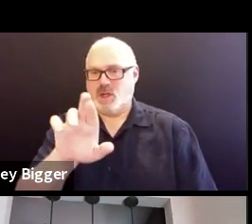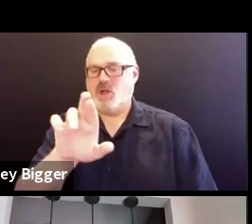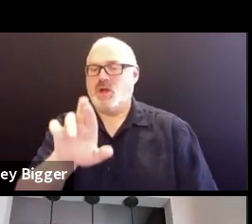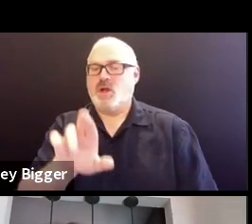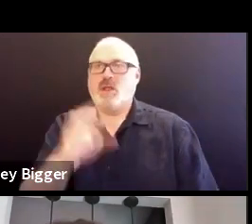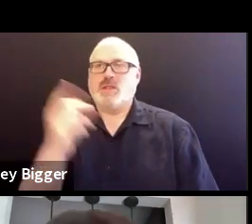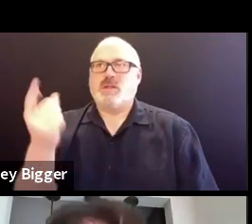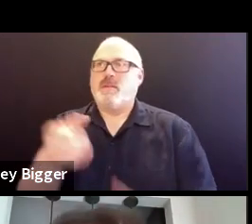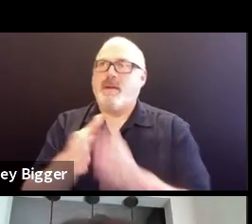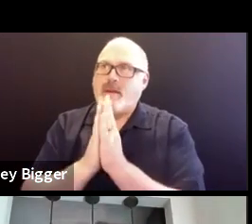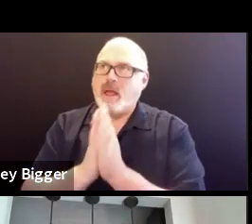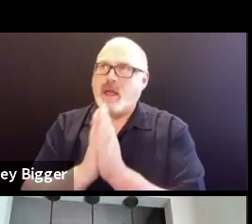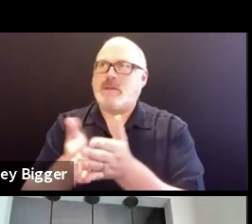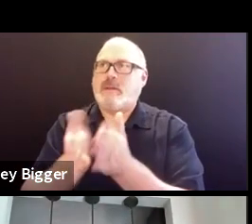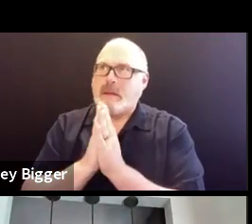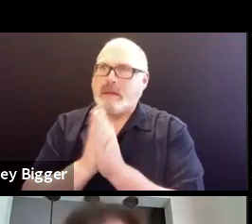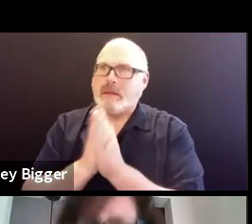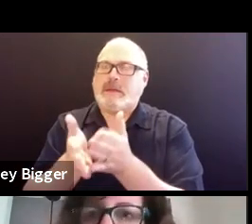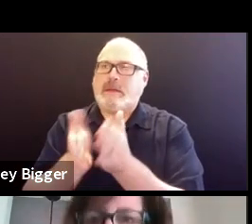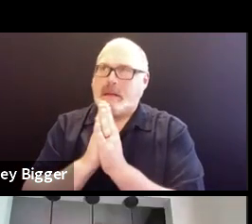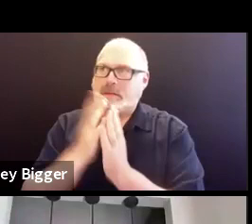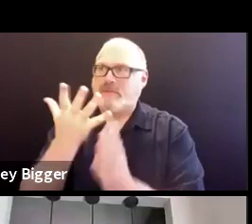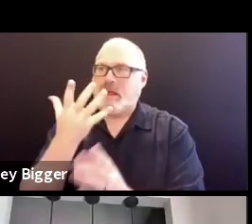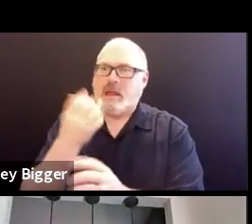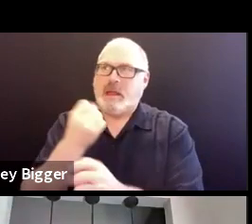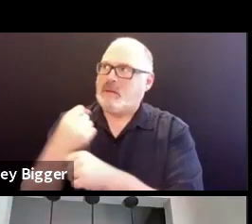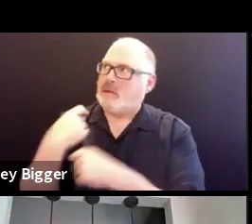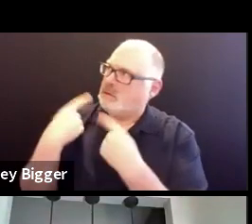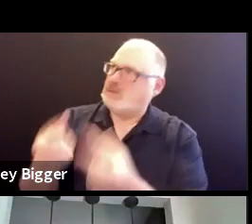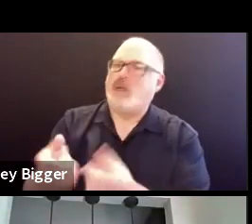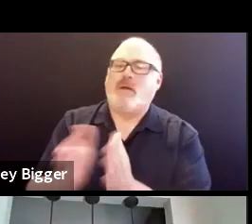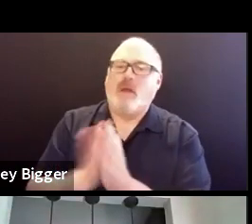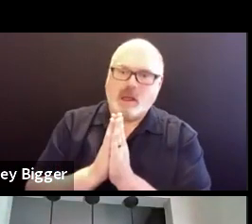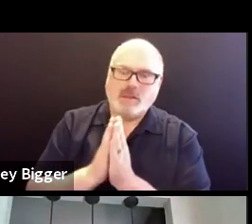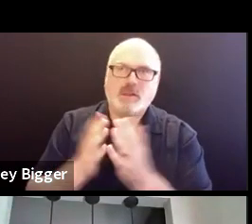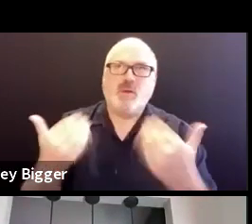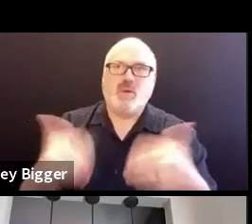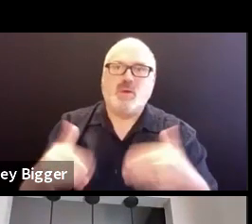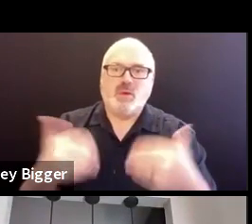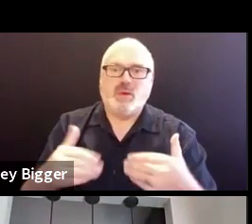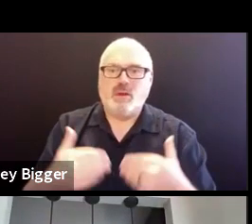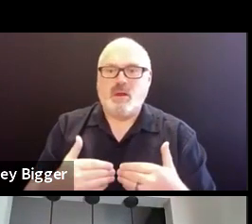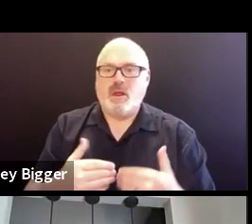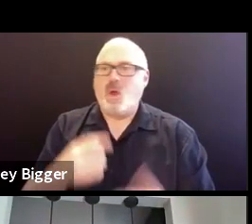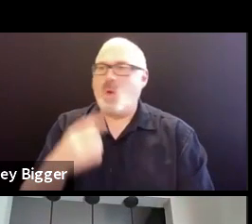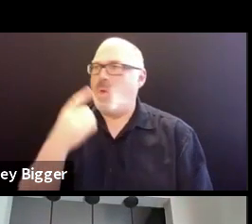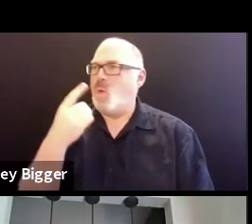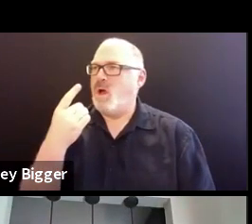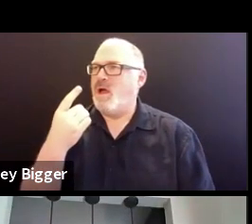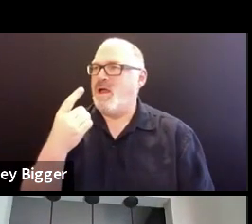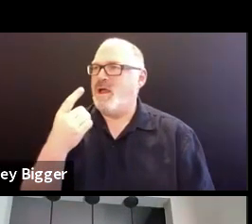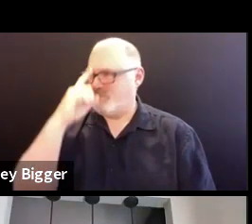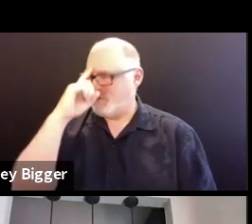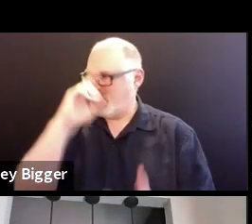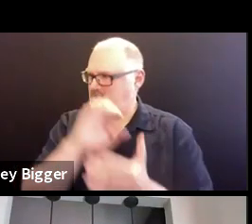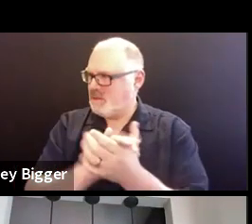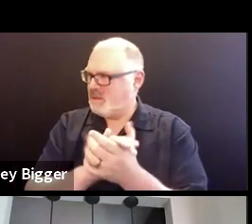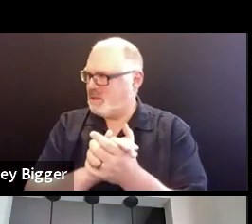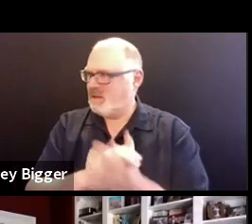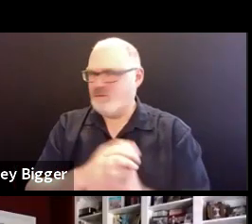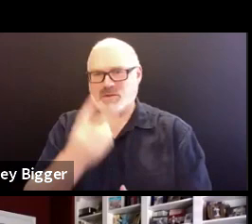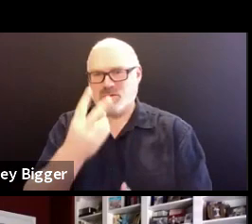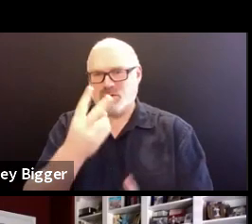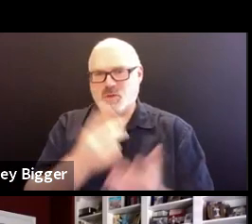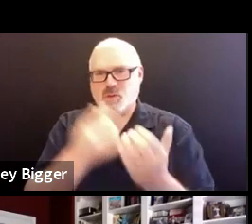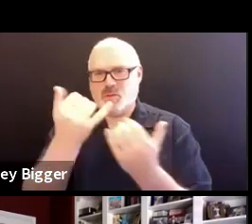we've been asking for at least 5 years. And it is one of, I believe, only 2 projects from